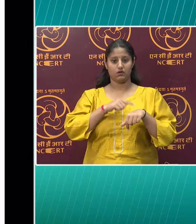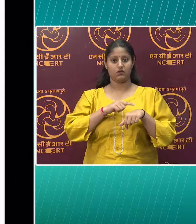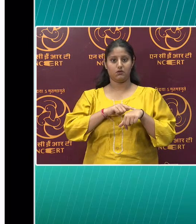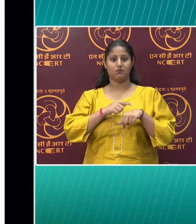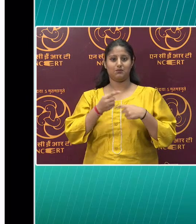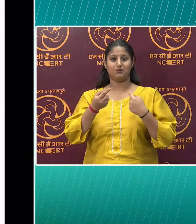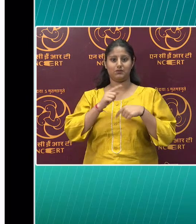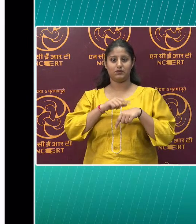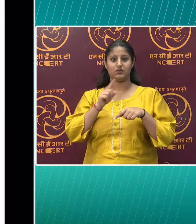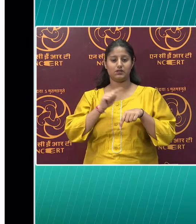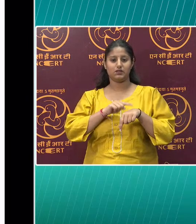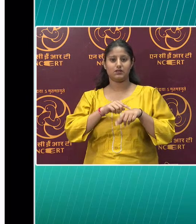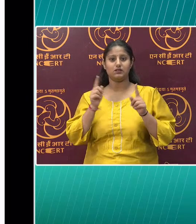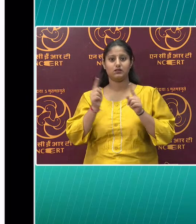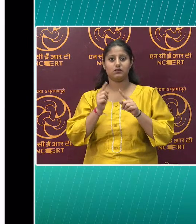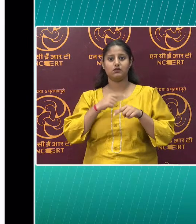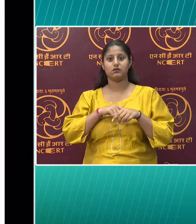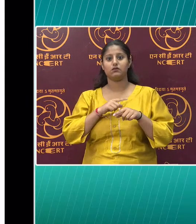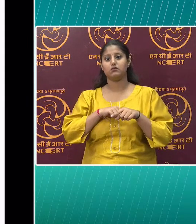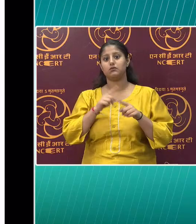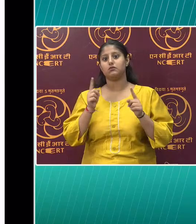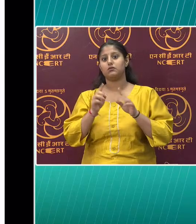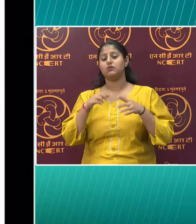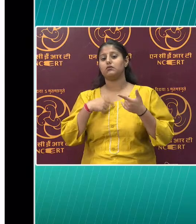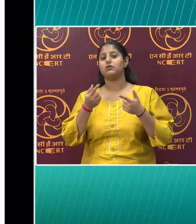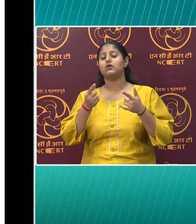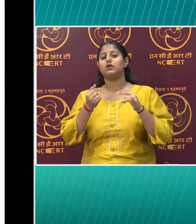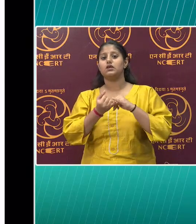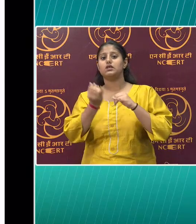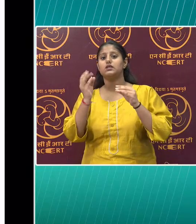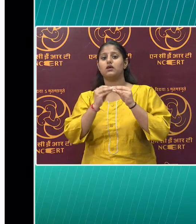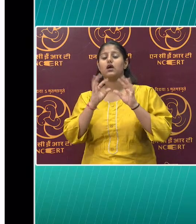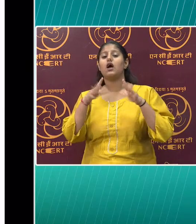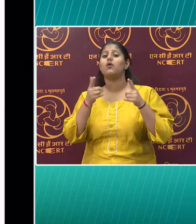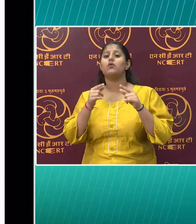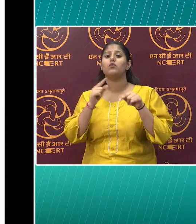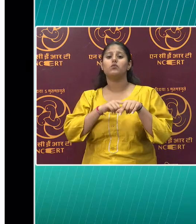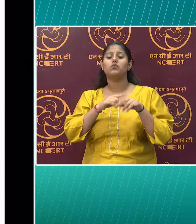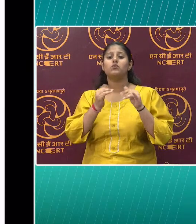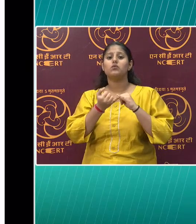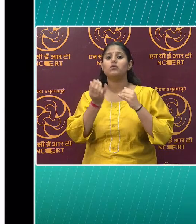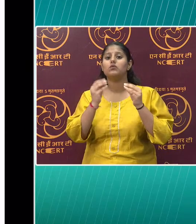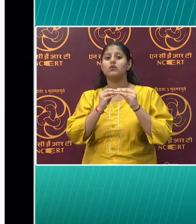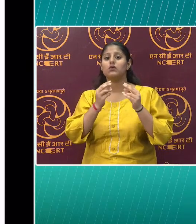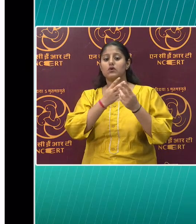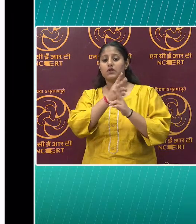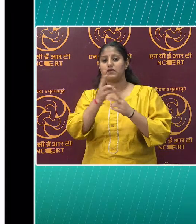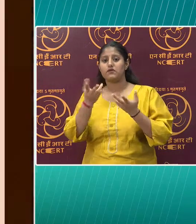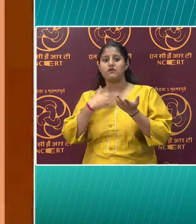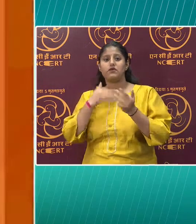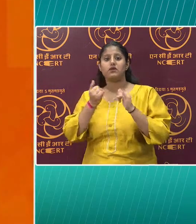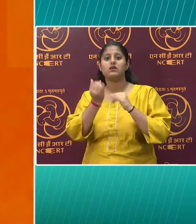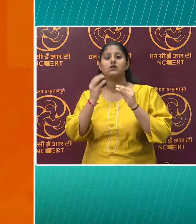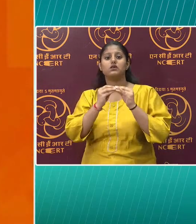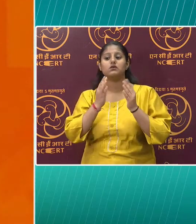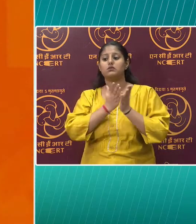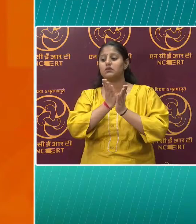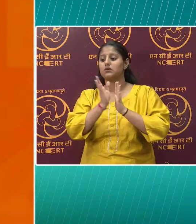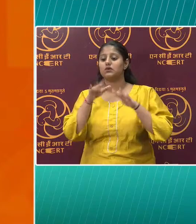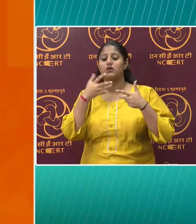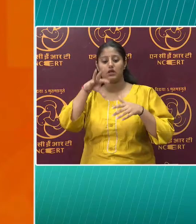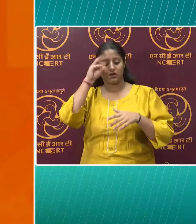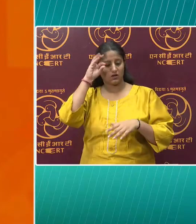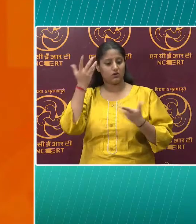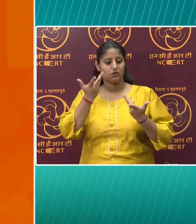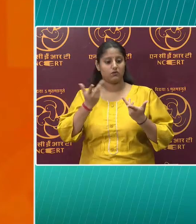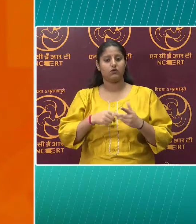to um, study other subjects, right? and there is engagement in other subjects also